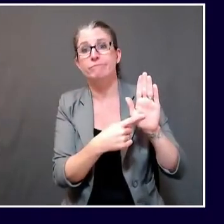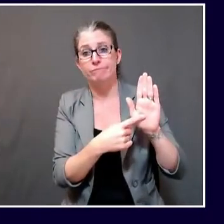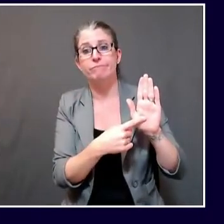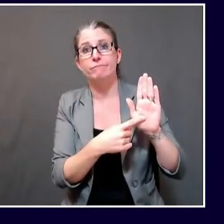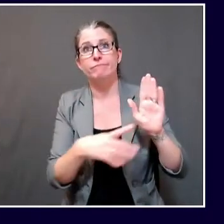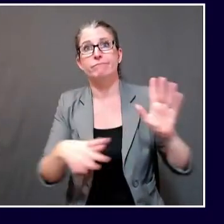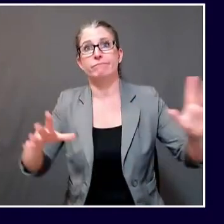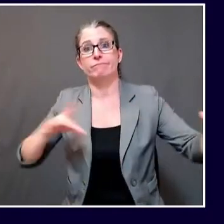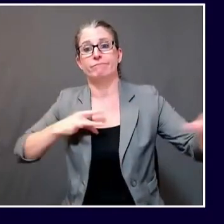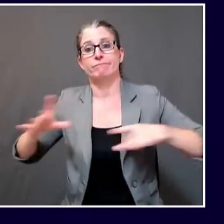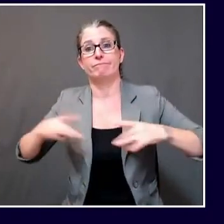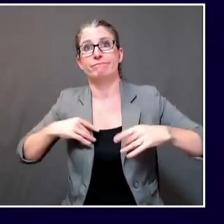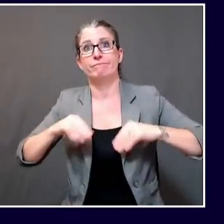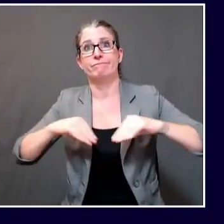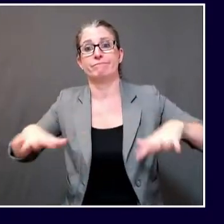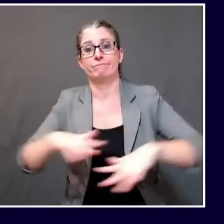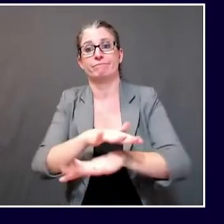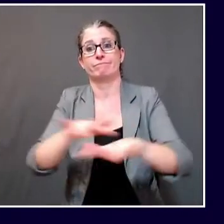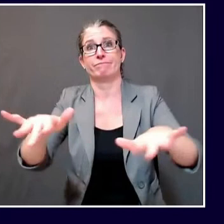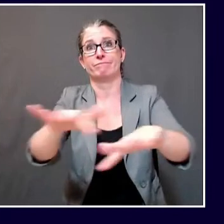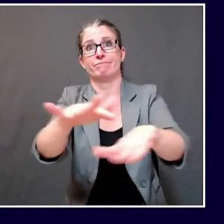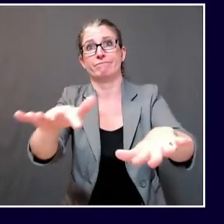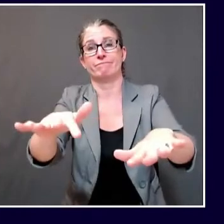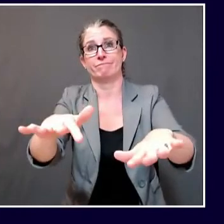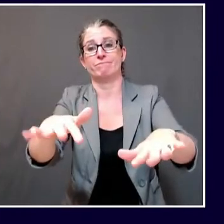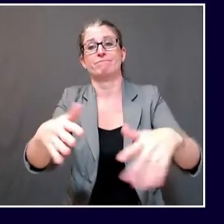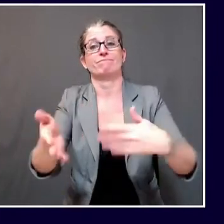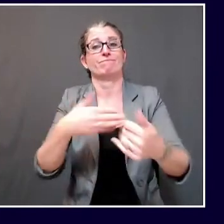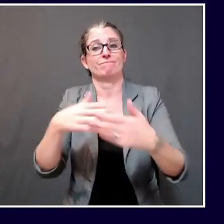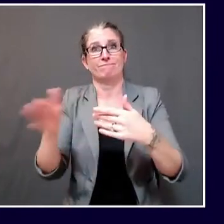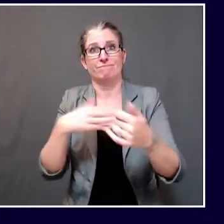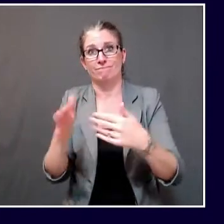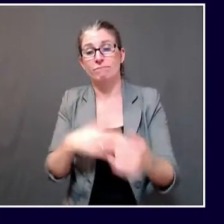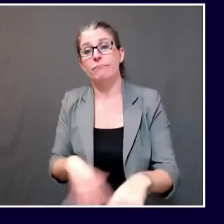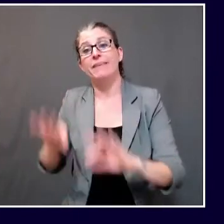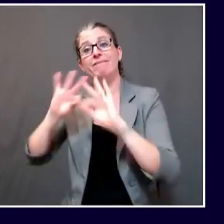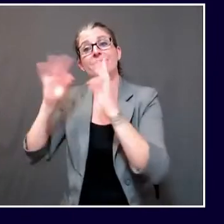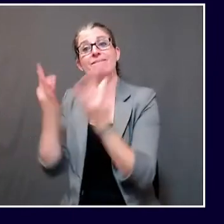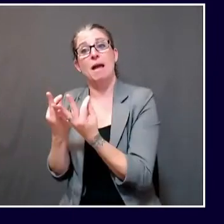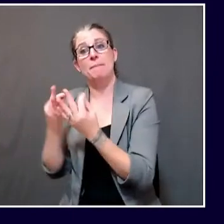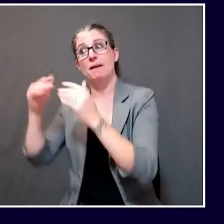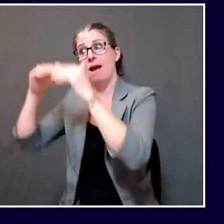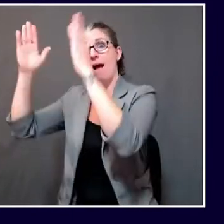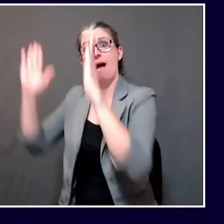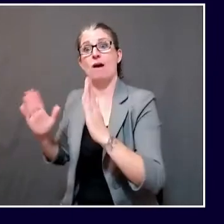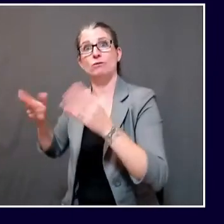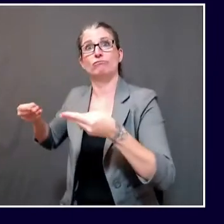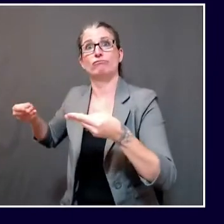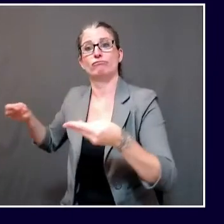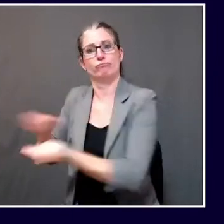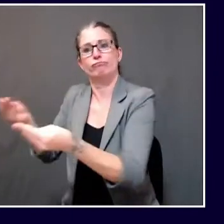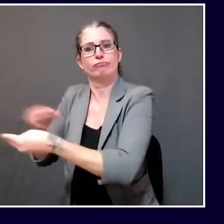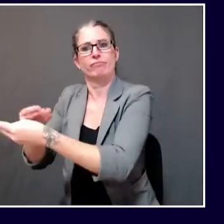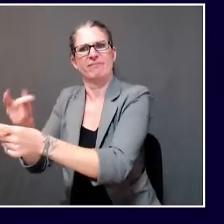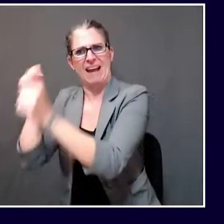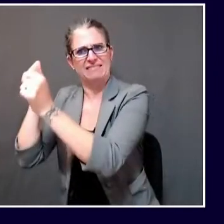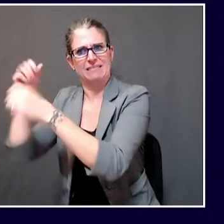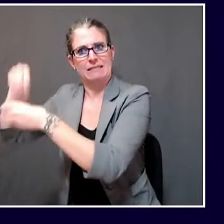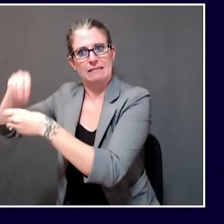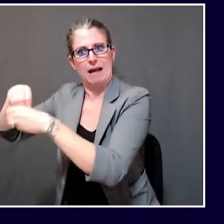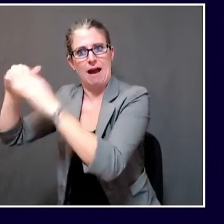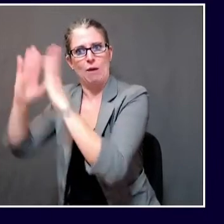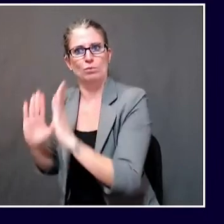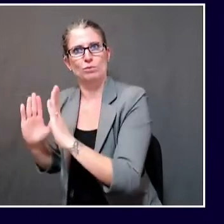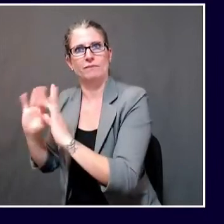during a vacation period. So even small numbers of people, if they're together in close proximity for a long period of time,